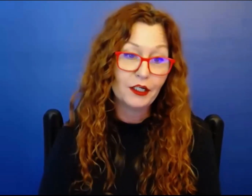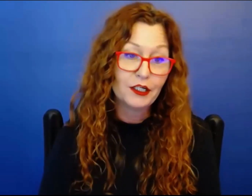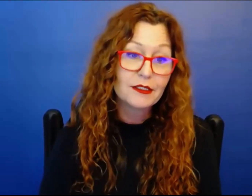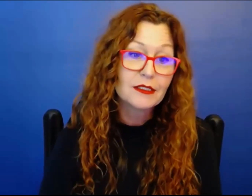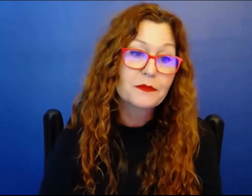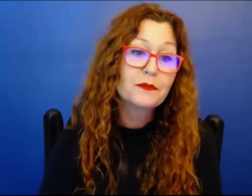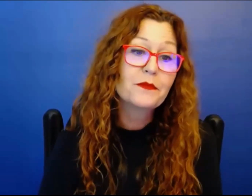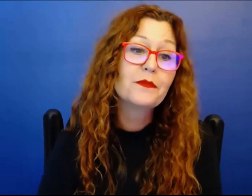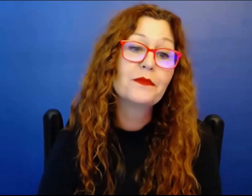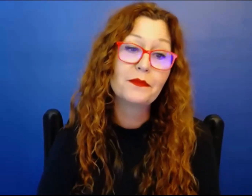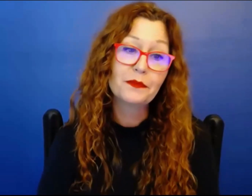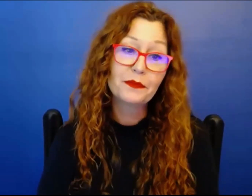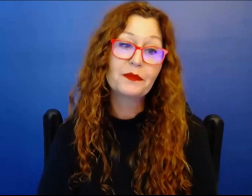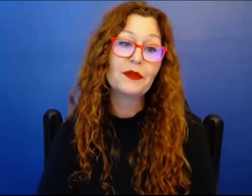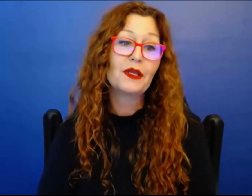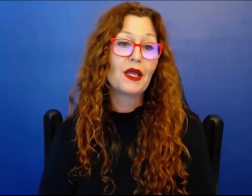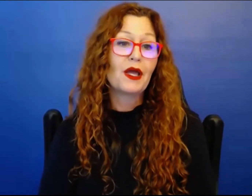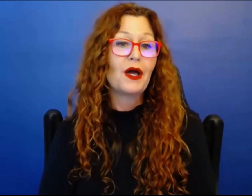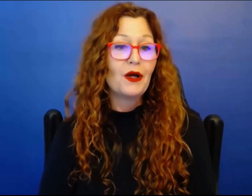many years.